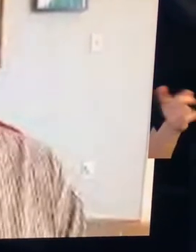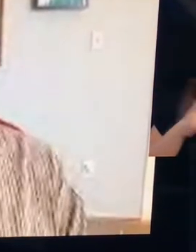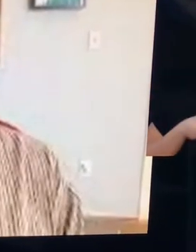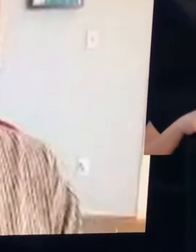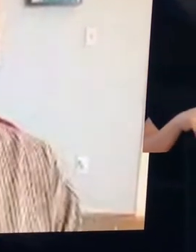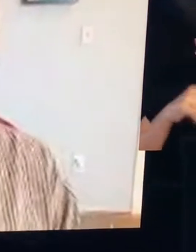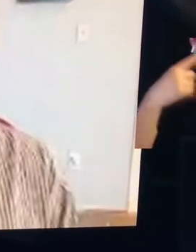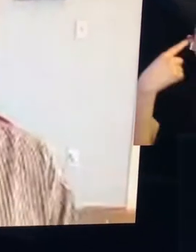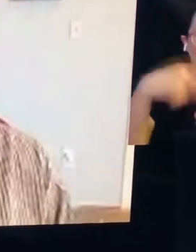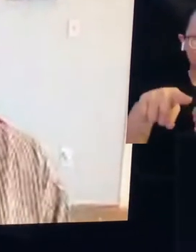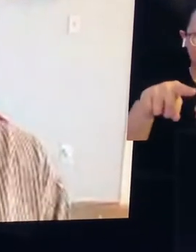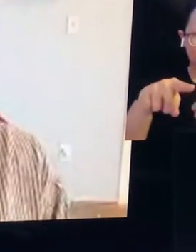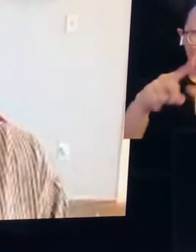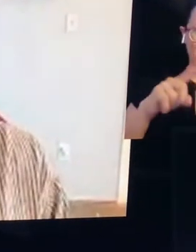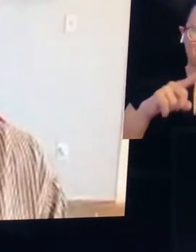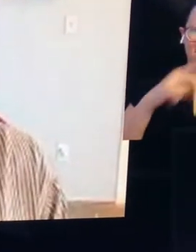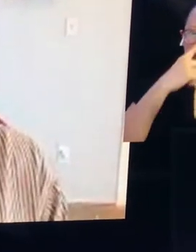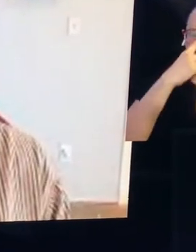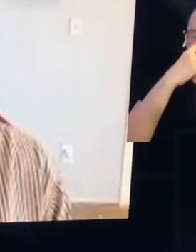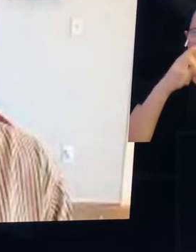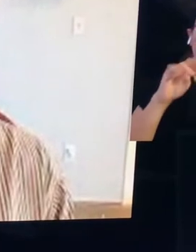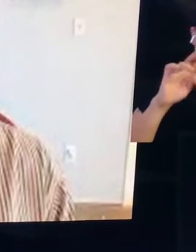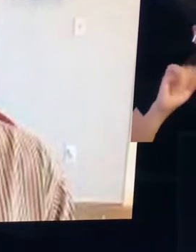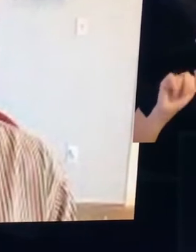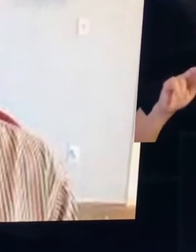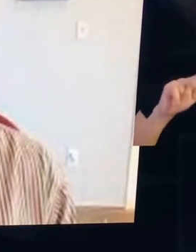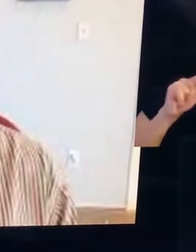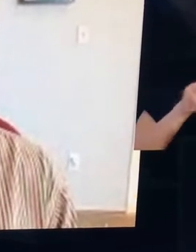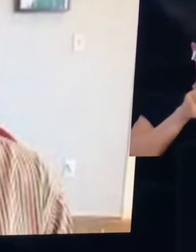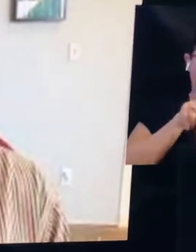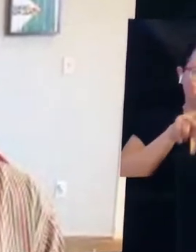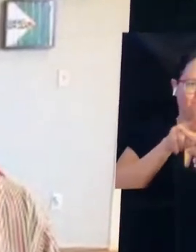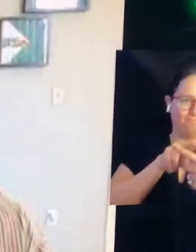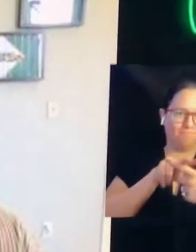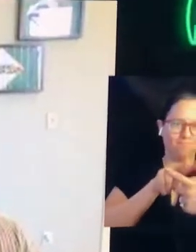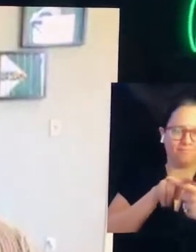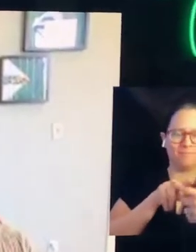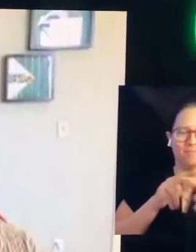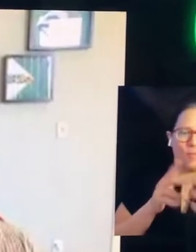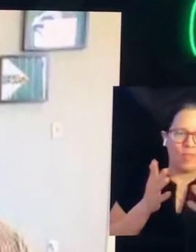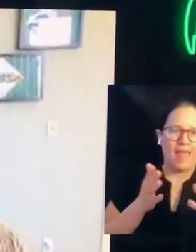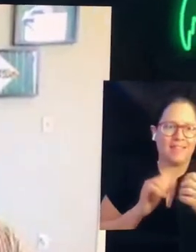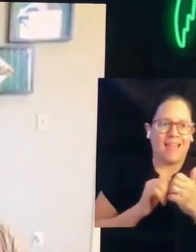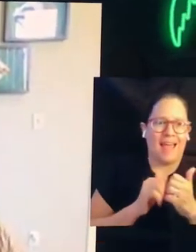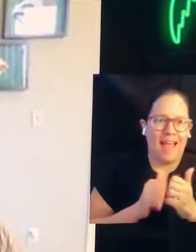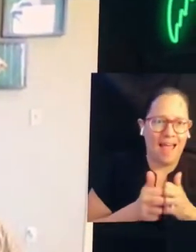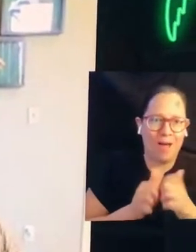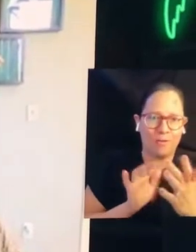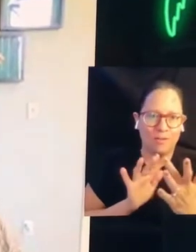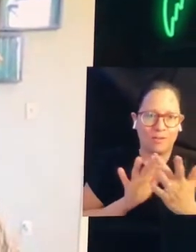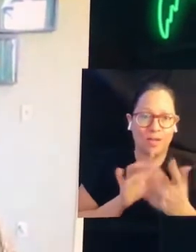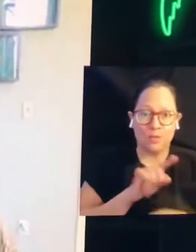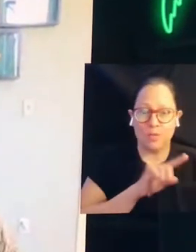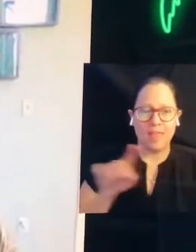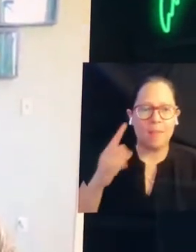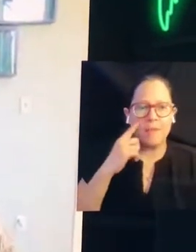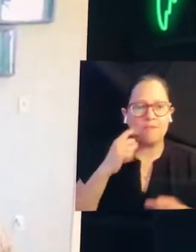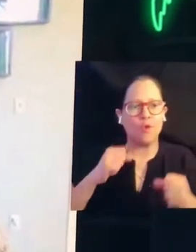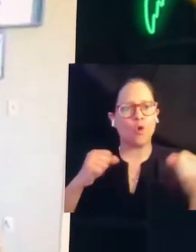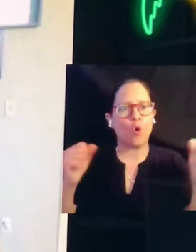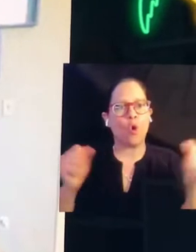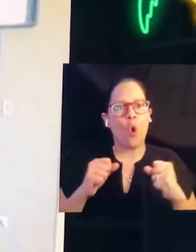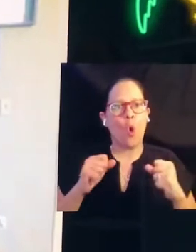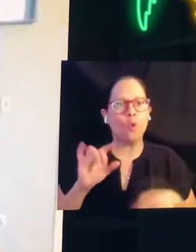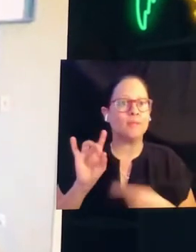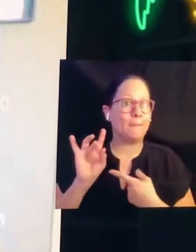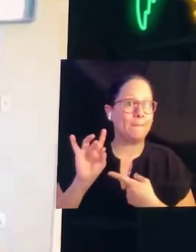email and social media are the number one and number two ways to get in touch with them if you're cold pitching or if you're pitching a